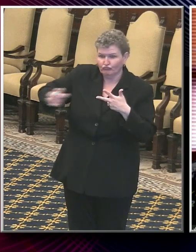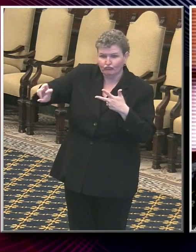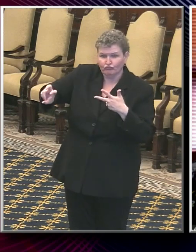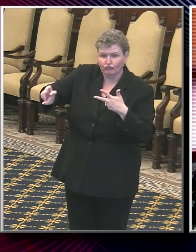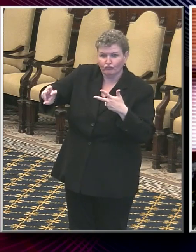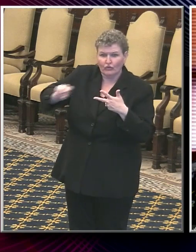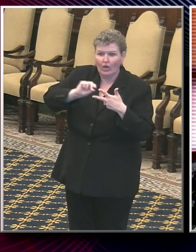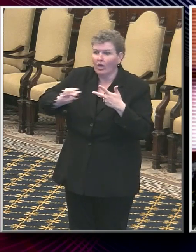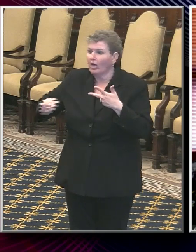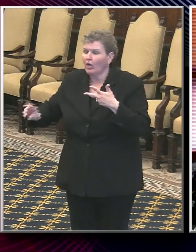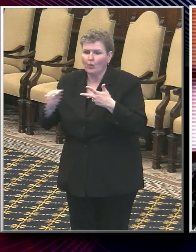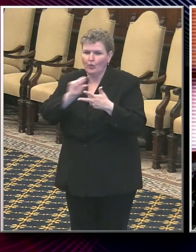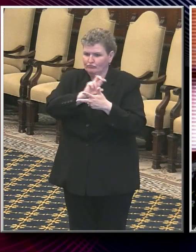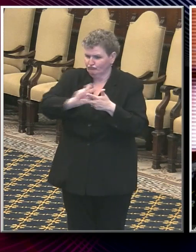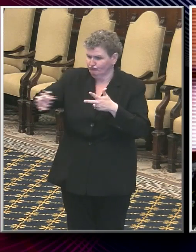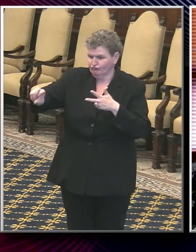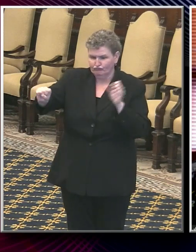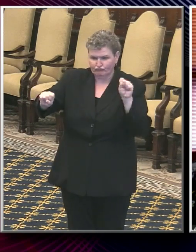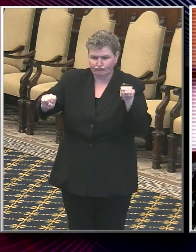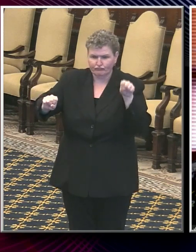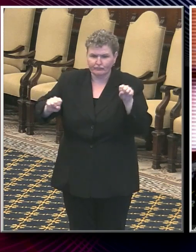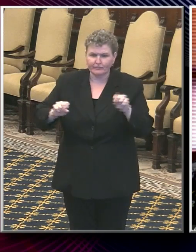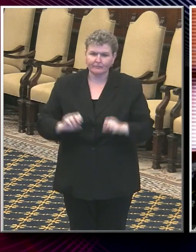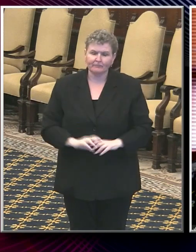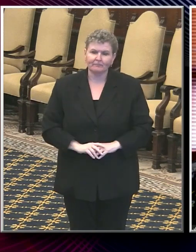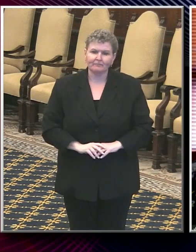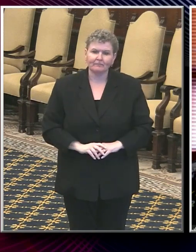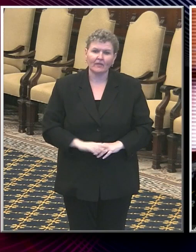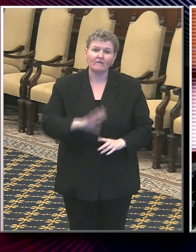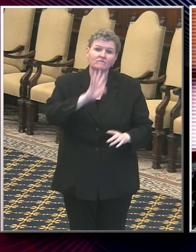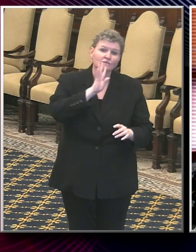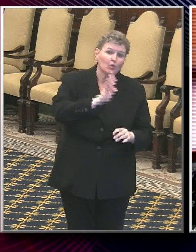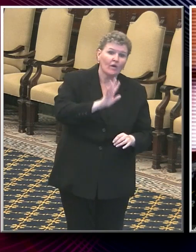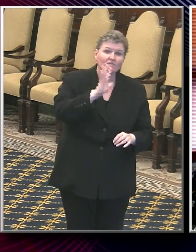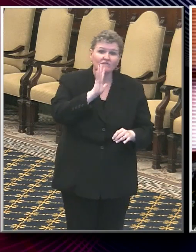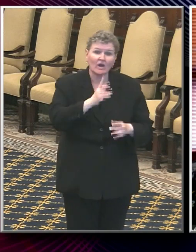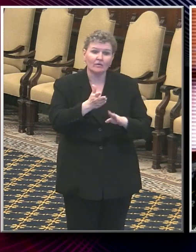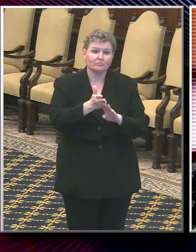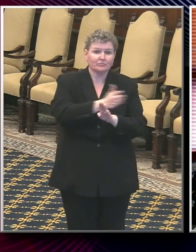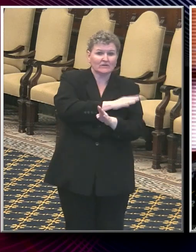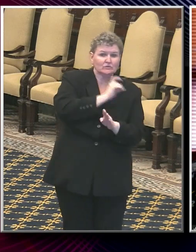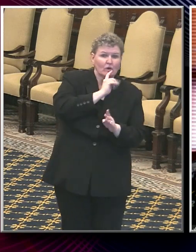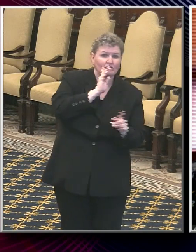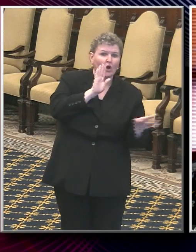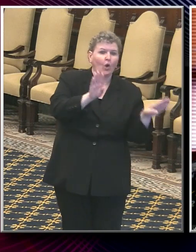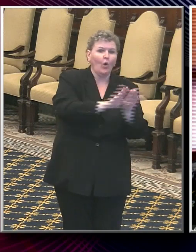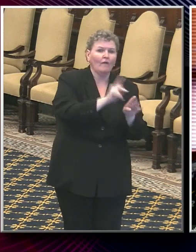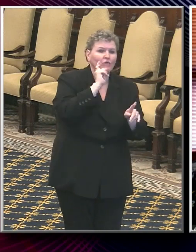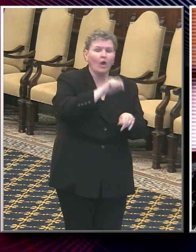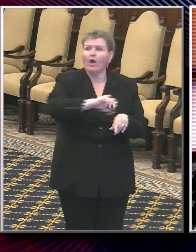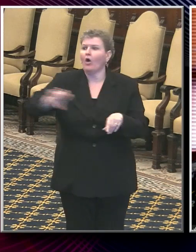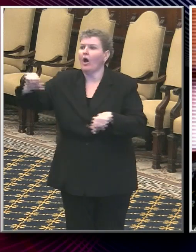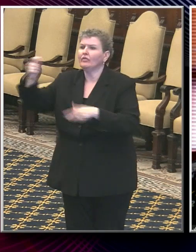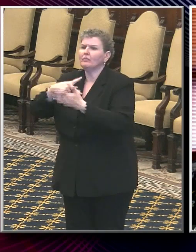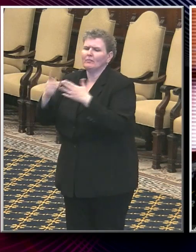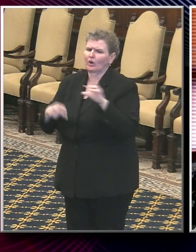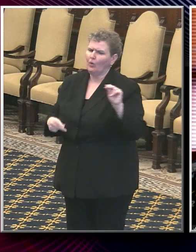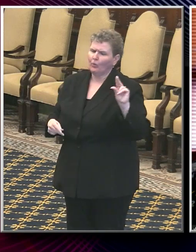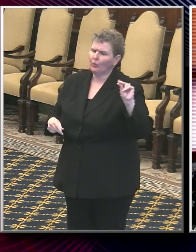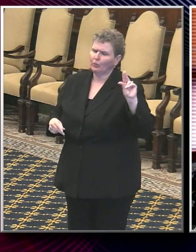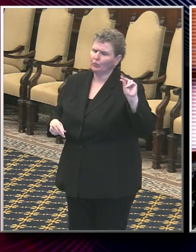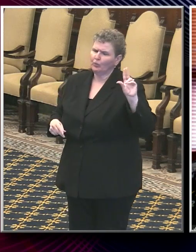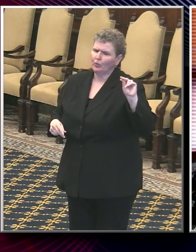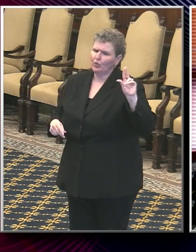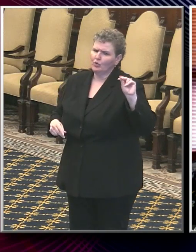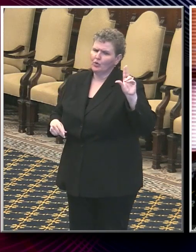to end 4 and 5-year-old pre-K to pay for some other program. I mean, that's what the council voted on